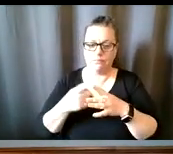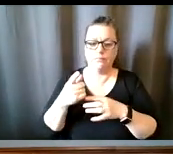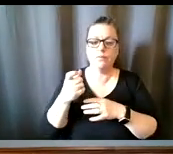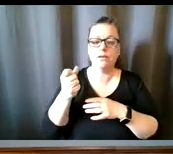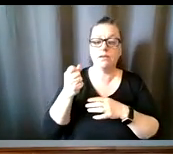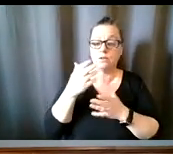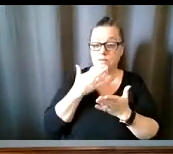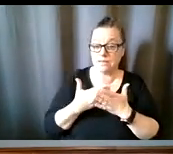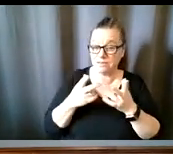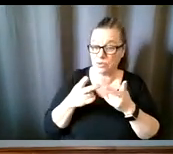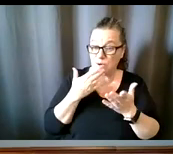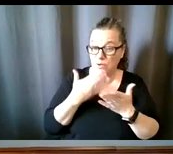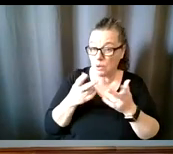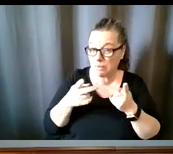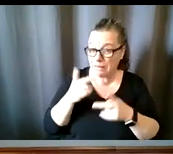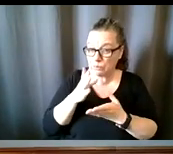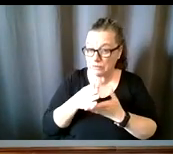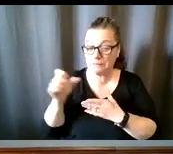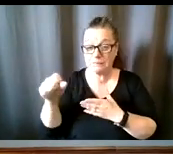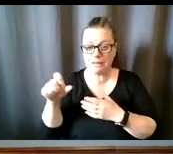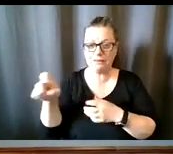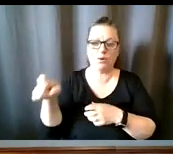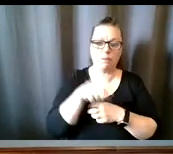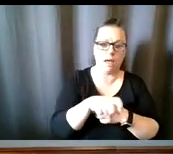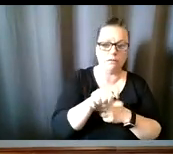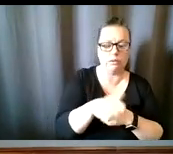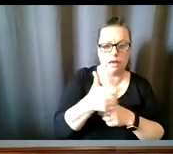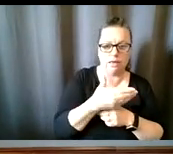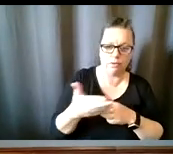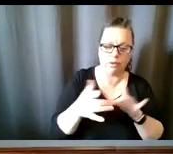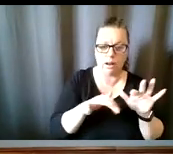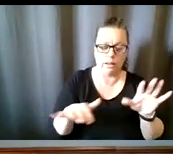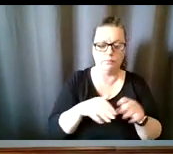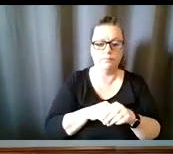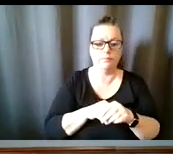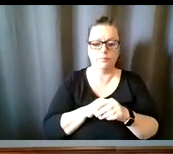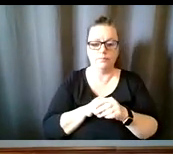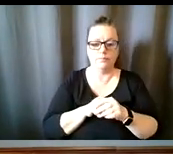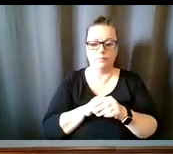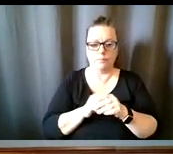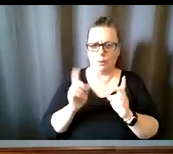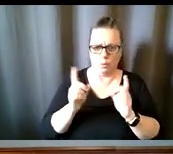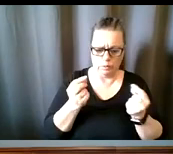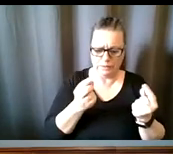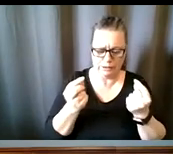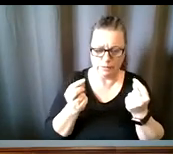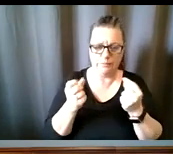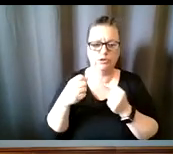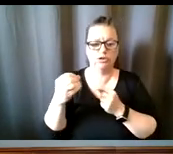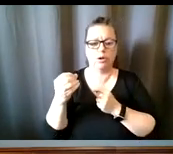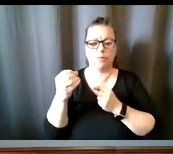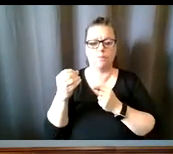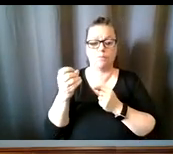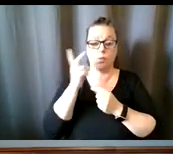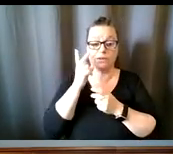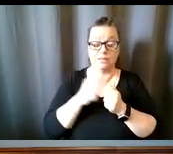is this a good place to stop? Okay, yes, it is. Now I need to go back to the other thing and do that thing. Where was I? What do I need to do? And so what we see